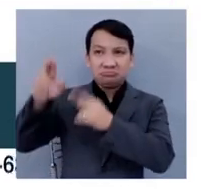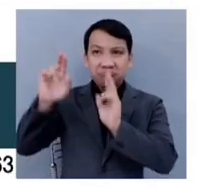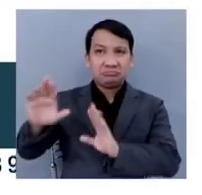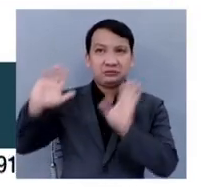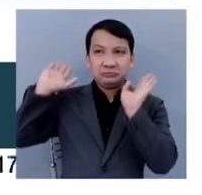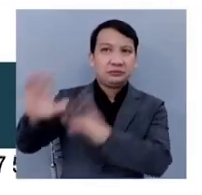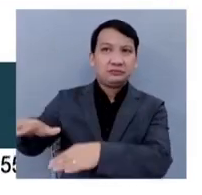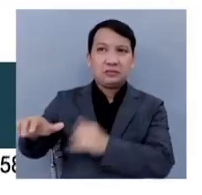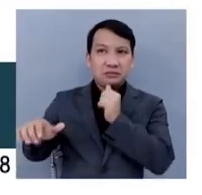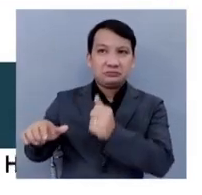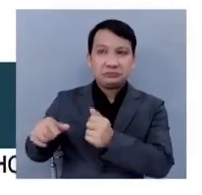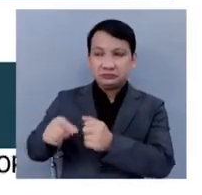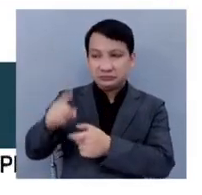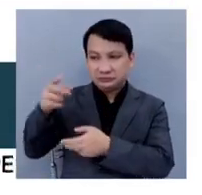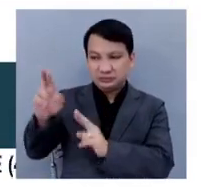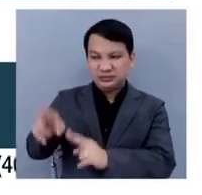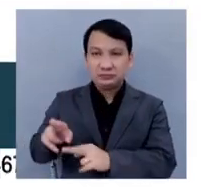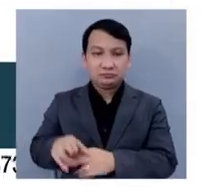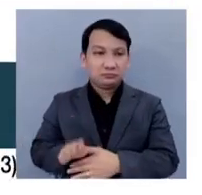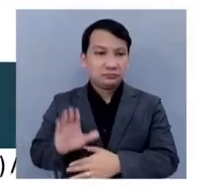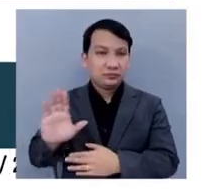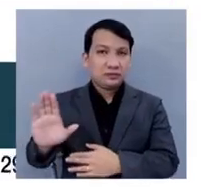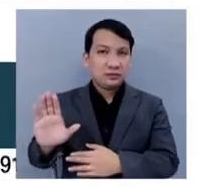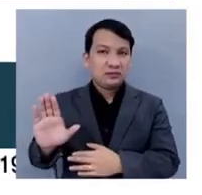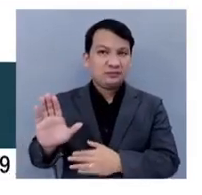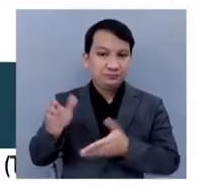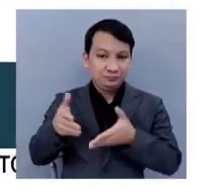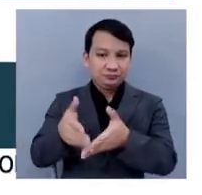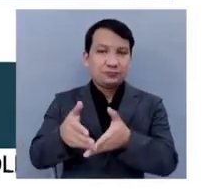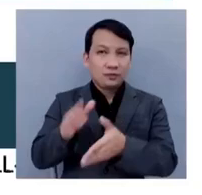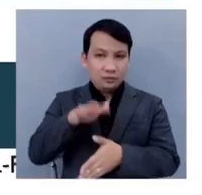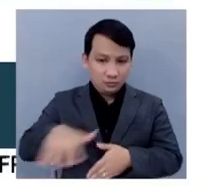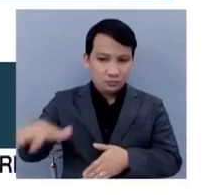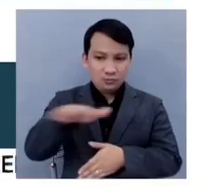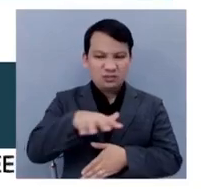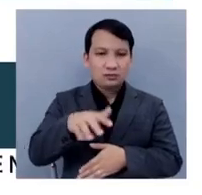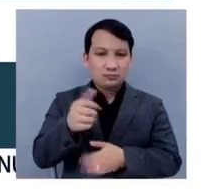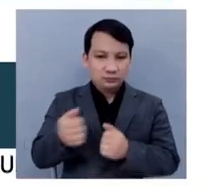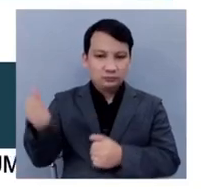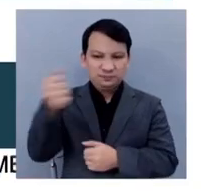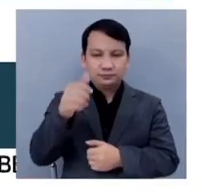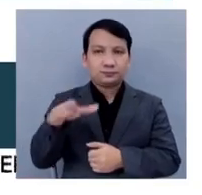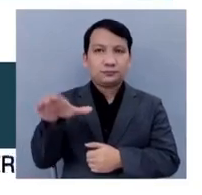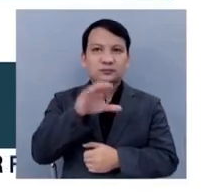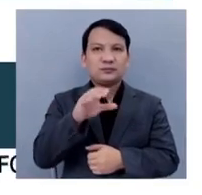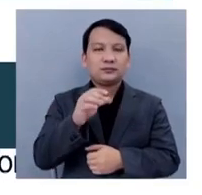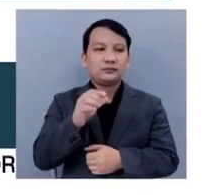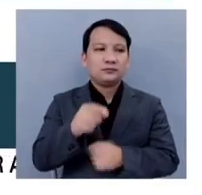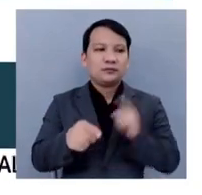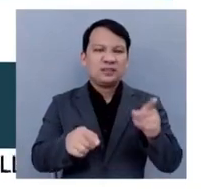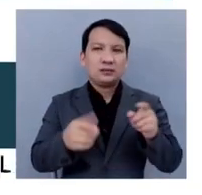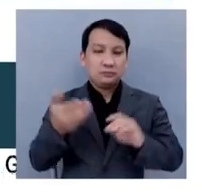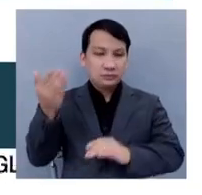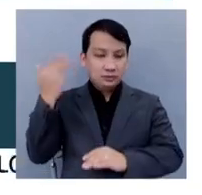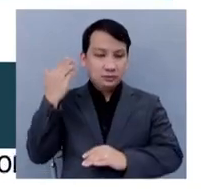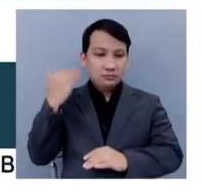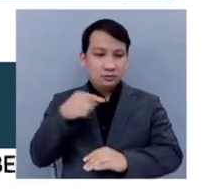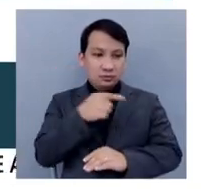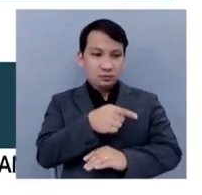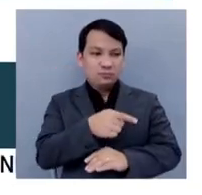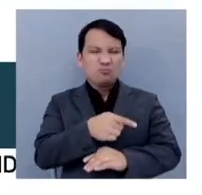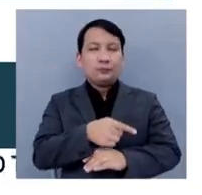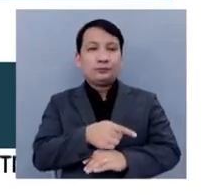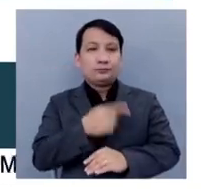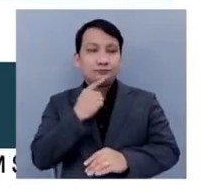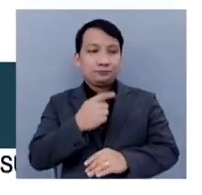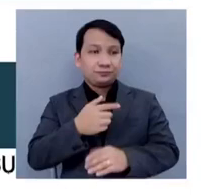to undermine the commission every step of the way, including all the way to the Supreme Court. That's the reason why the previous conviction of Imelda Marcos